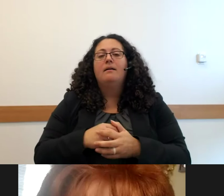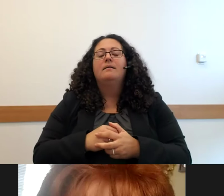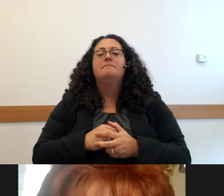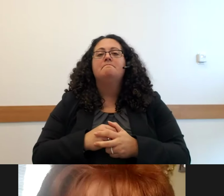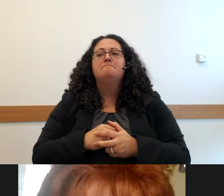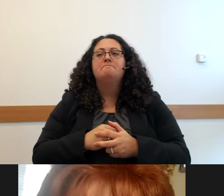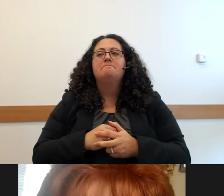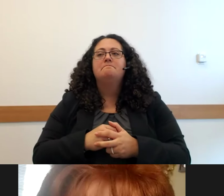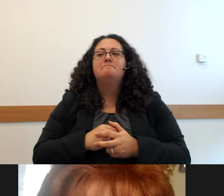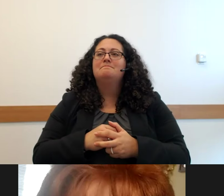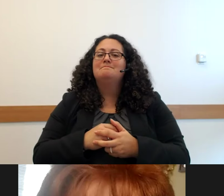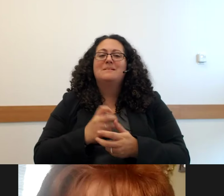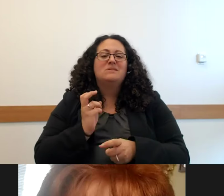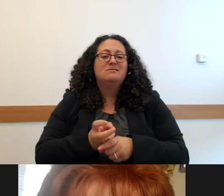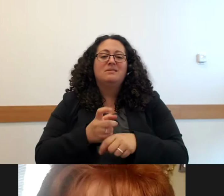it was the time.